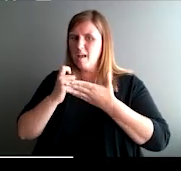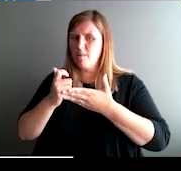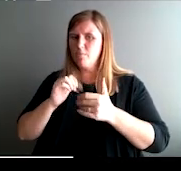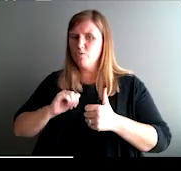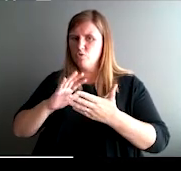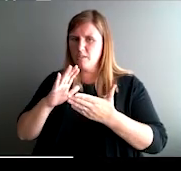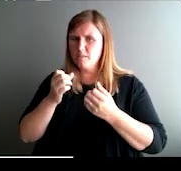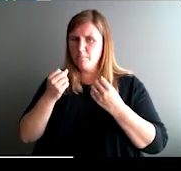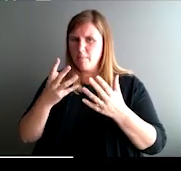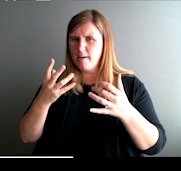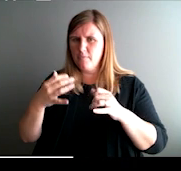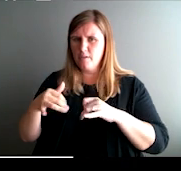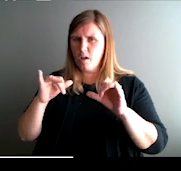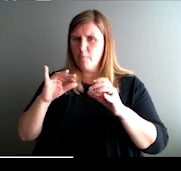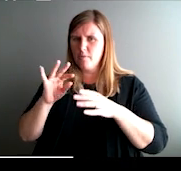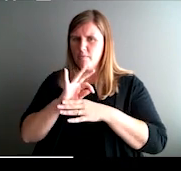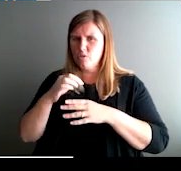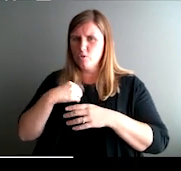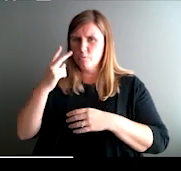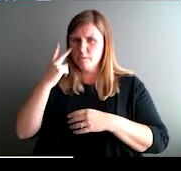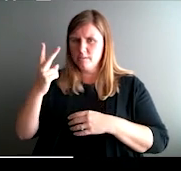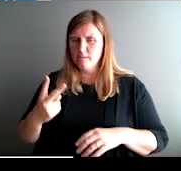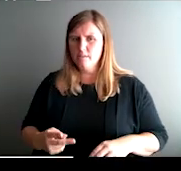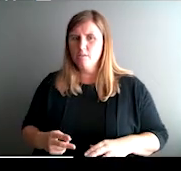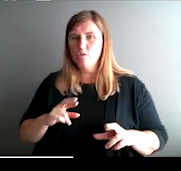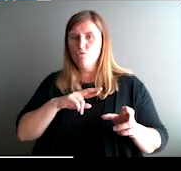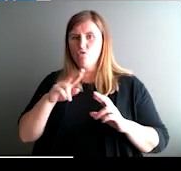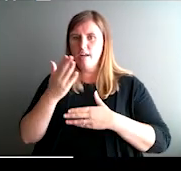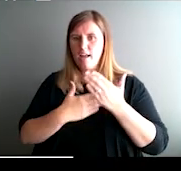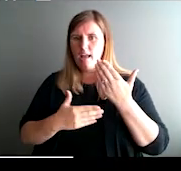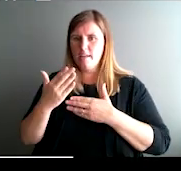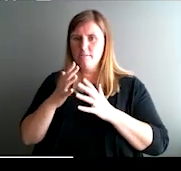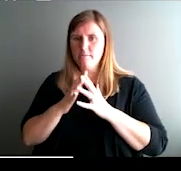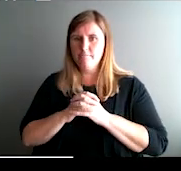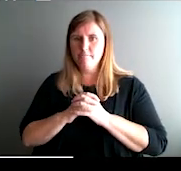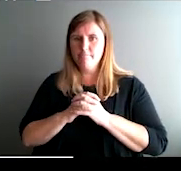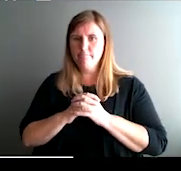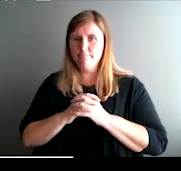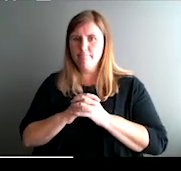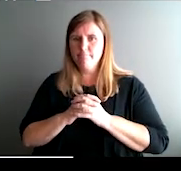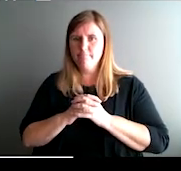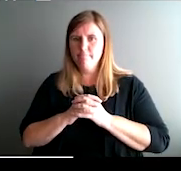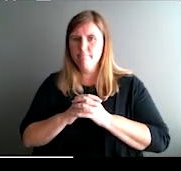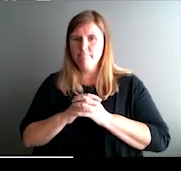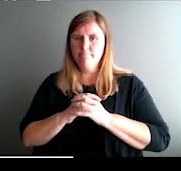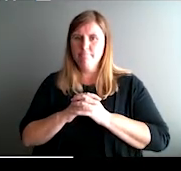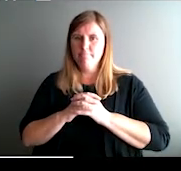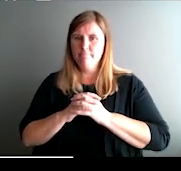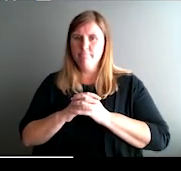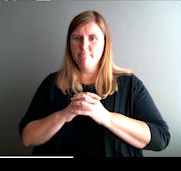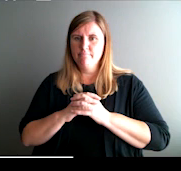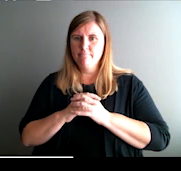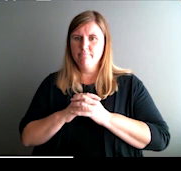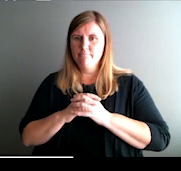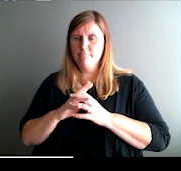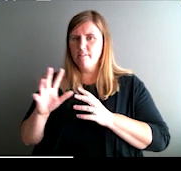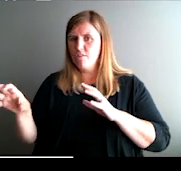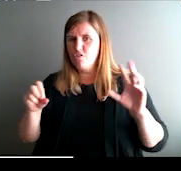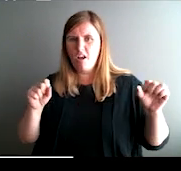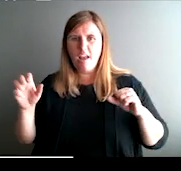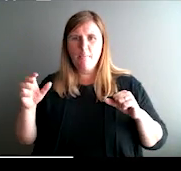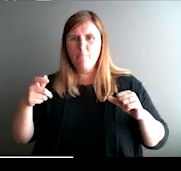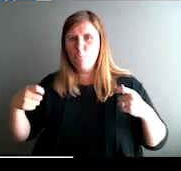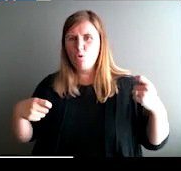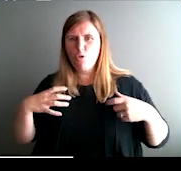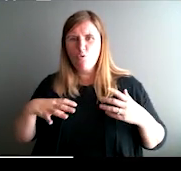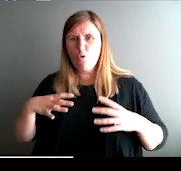addressing many of the common functions that we see. Ready hands is simply an incompatible behavior. You can't grab people, pull on